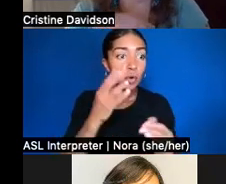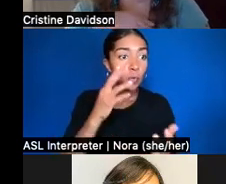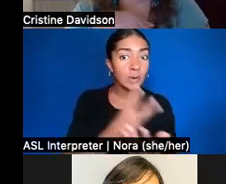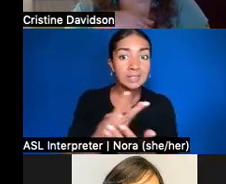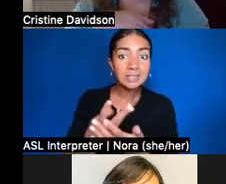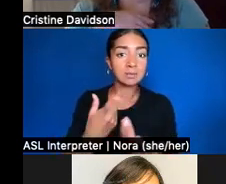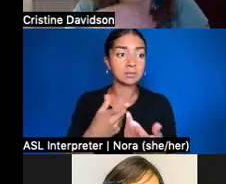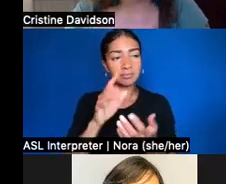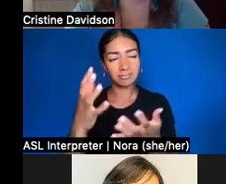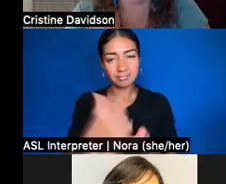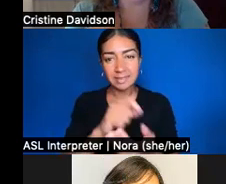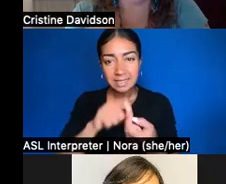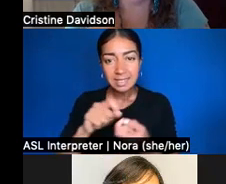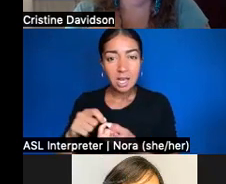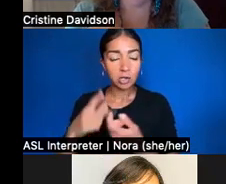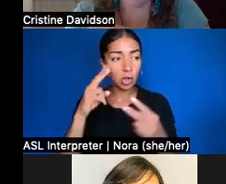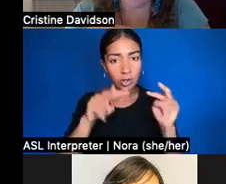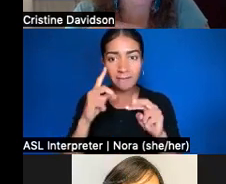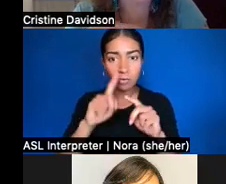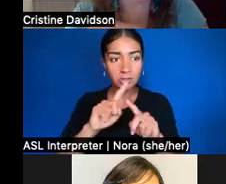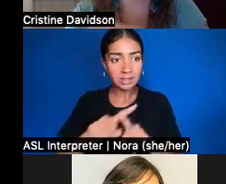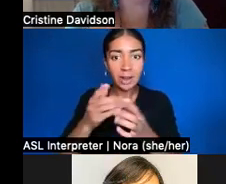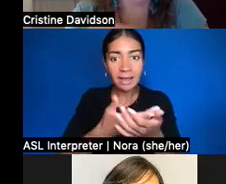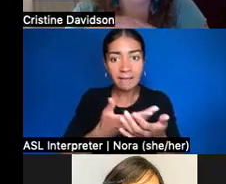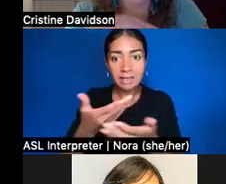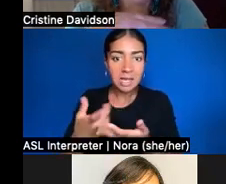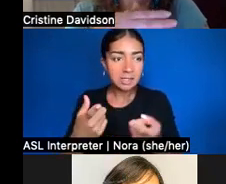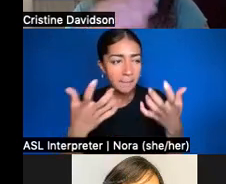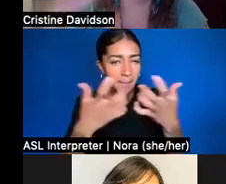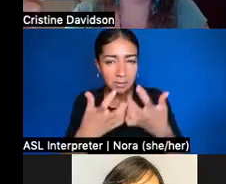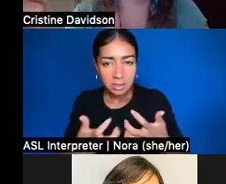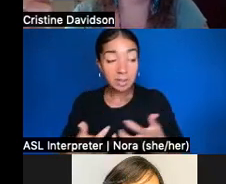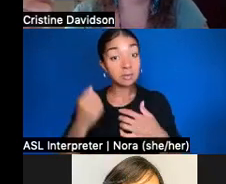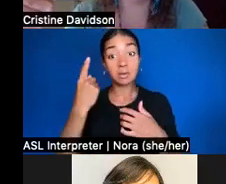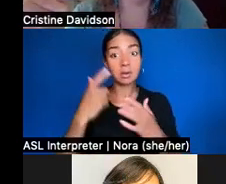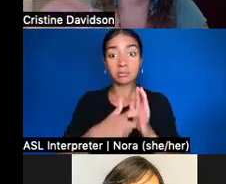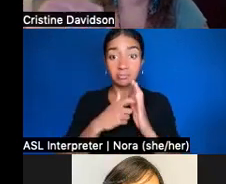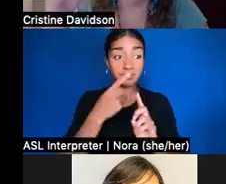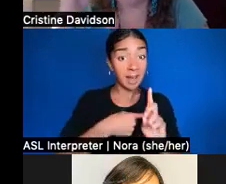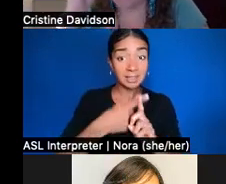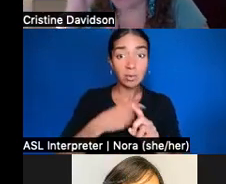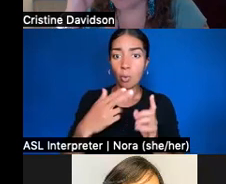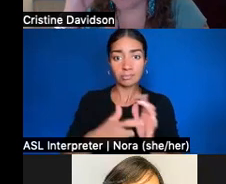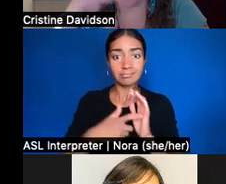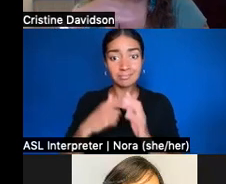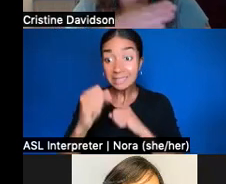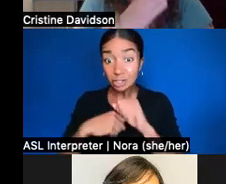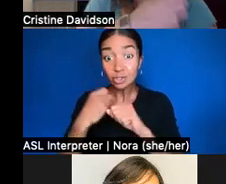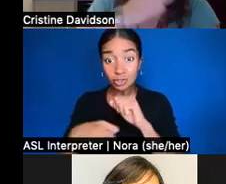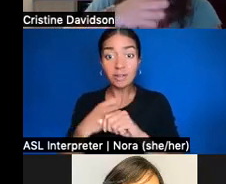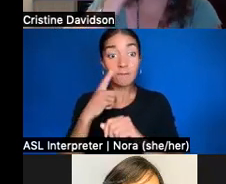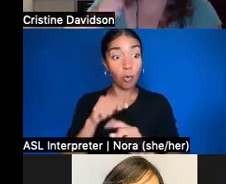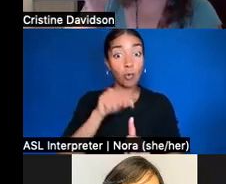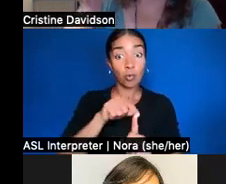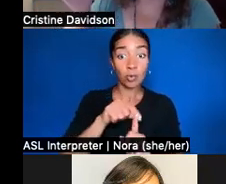evidence, all the things that can take months or even years for it to go to court. For the trial